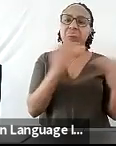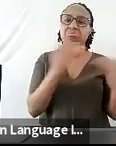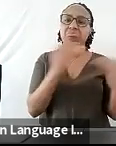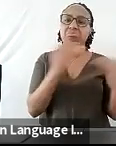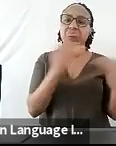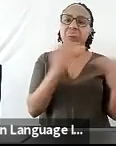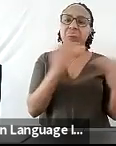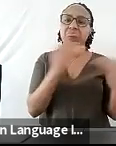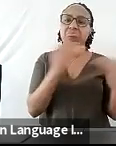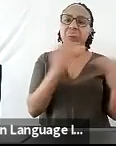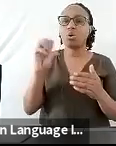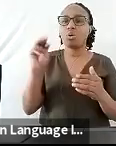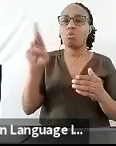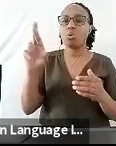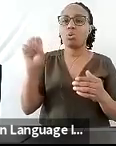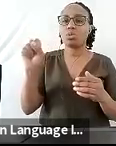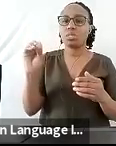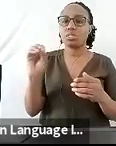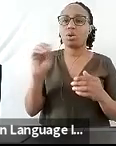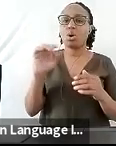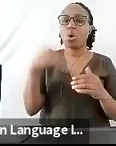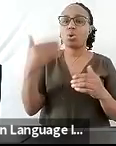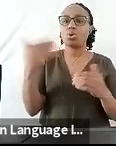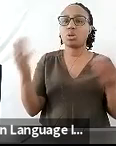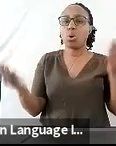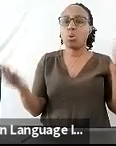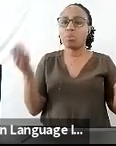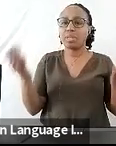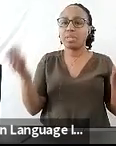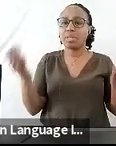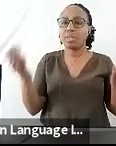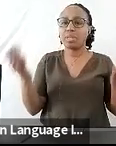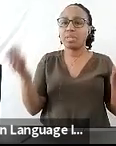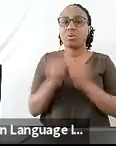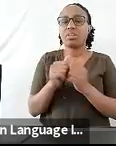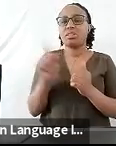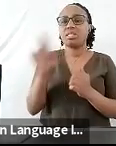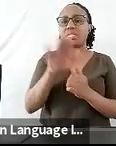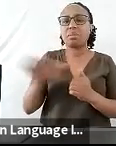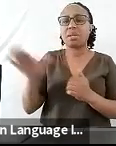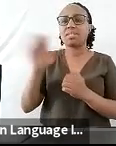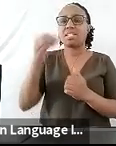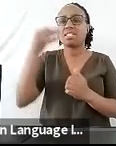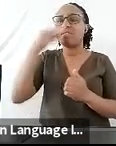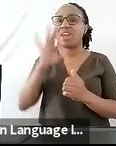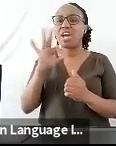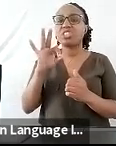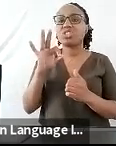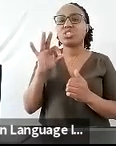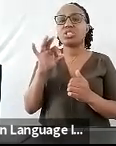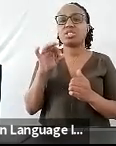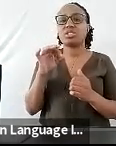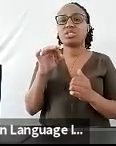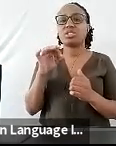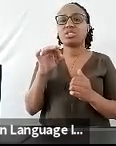compared to Mayotte. It's always like, oh, but the place that stayed French is so, you know, bougie and whatever. And so all of these people